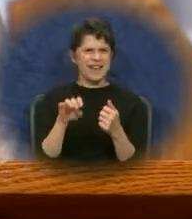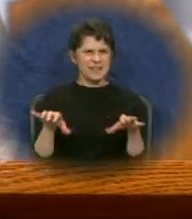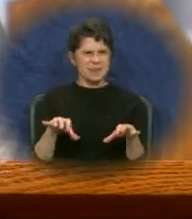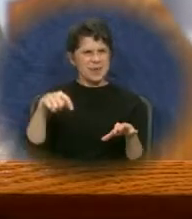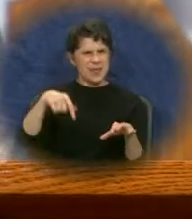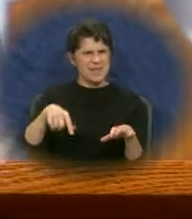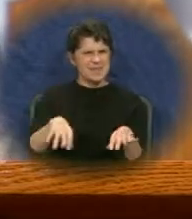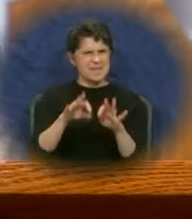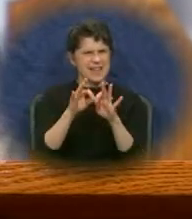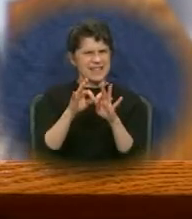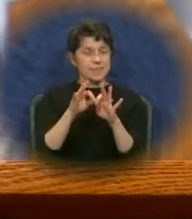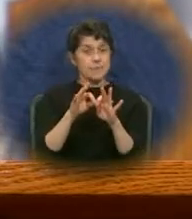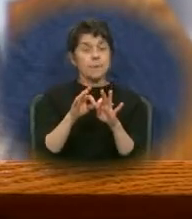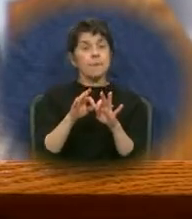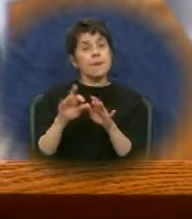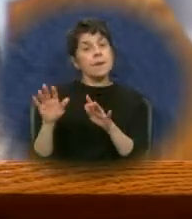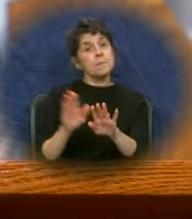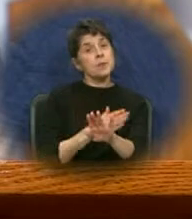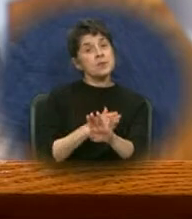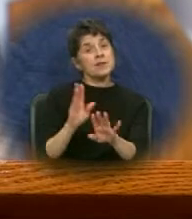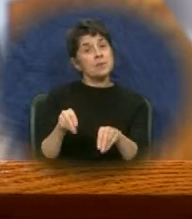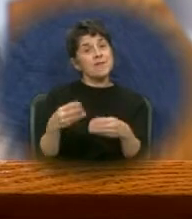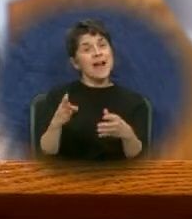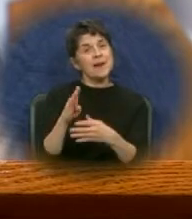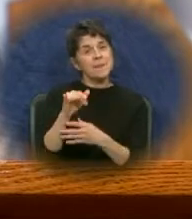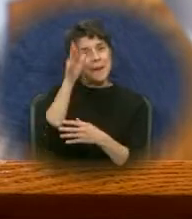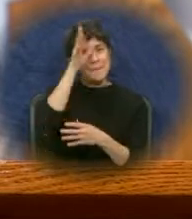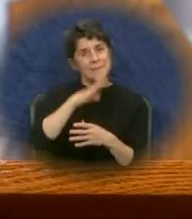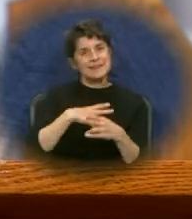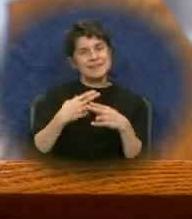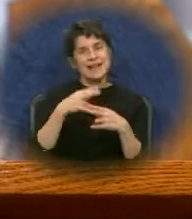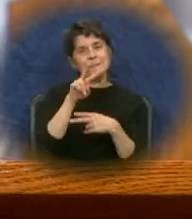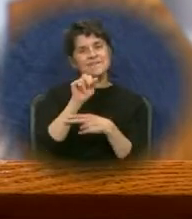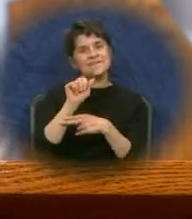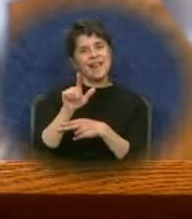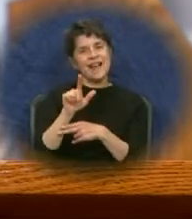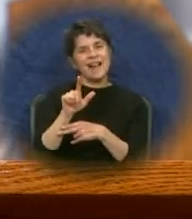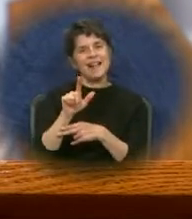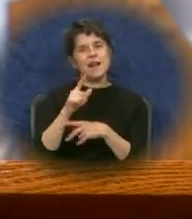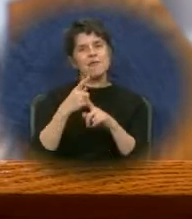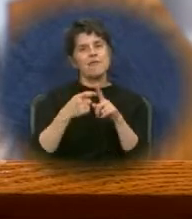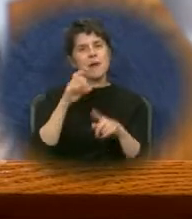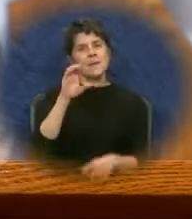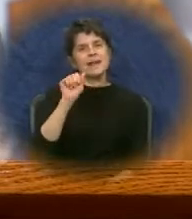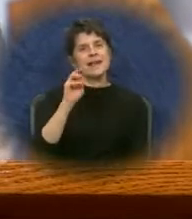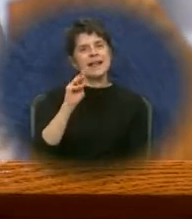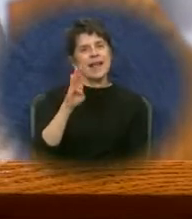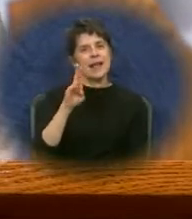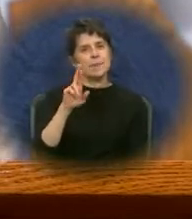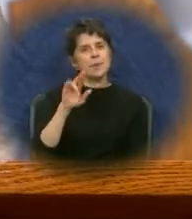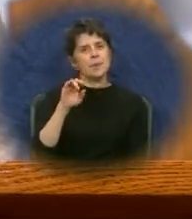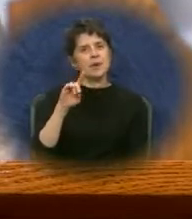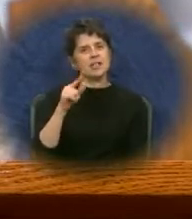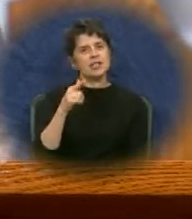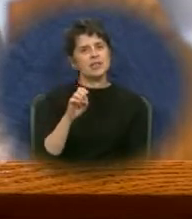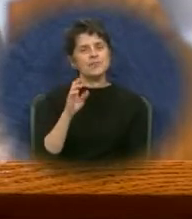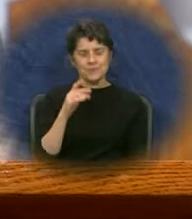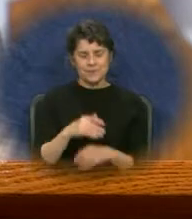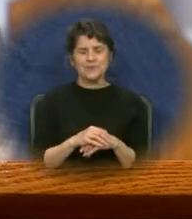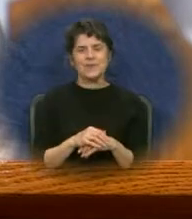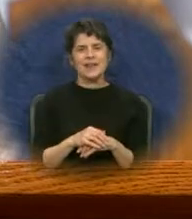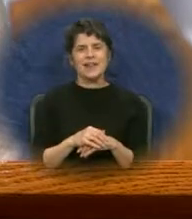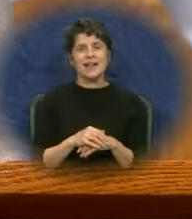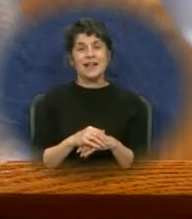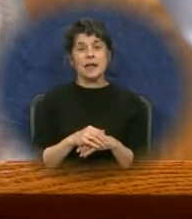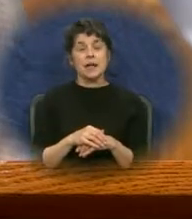music for our worship was provided by Val Thomas of St. Pius X Parish in Cambridge. The ministry that